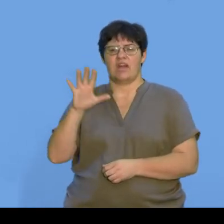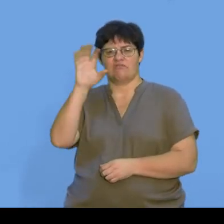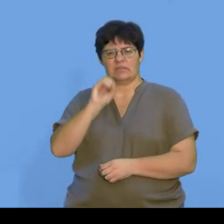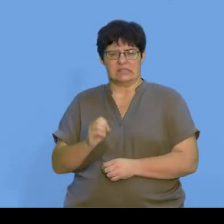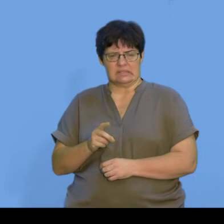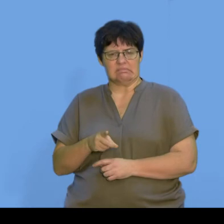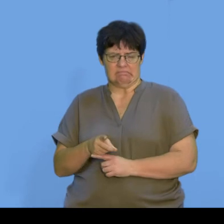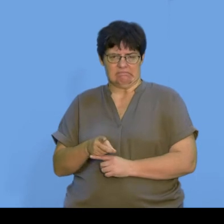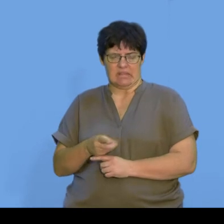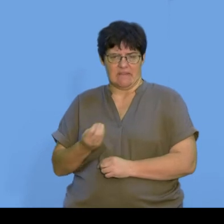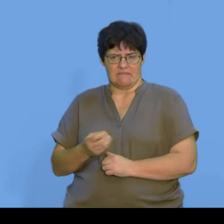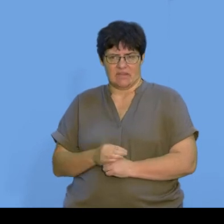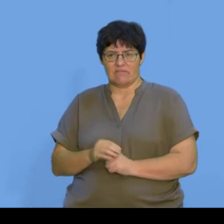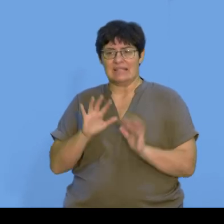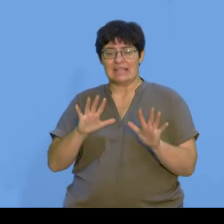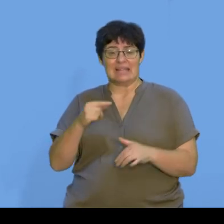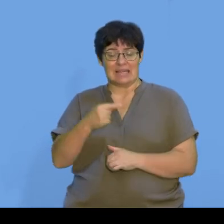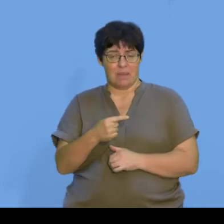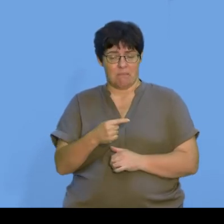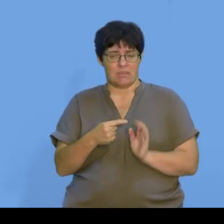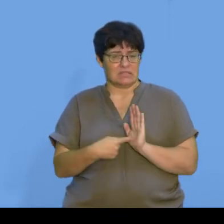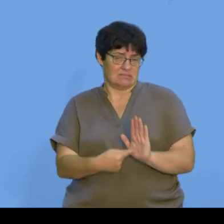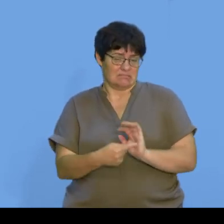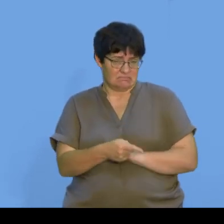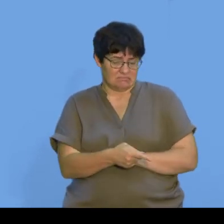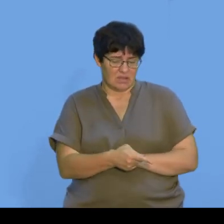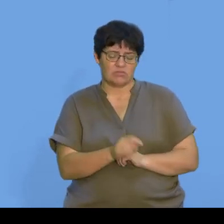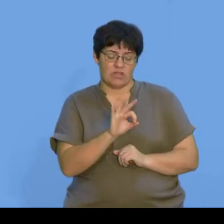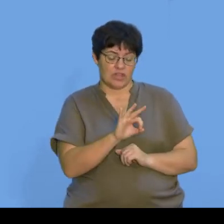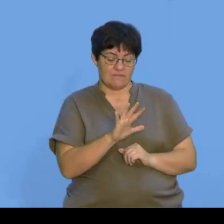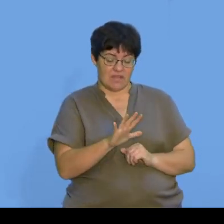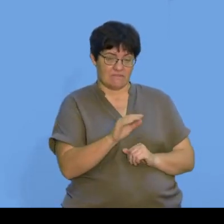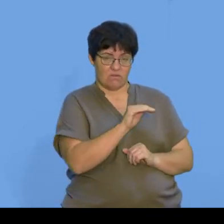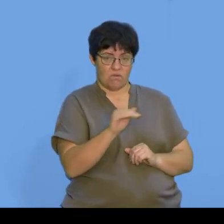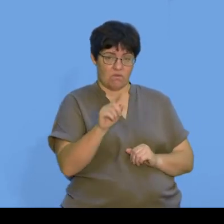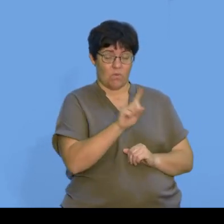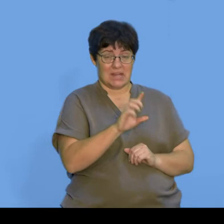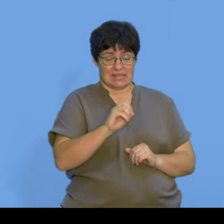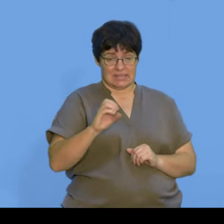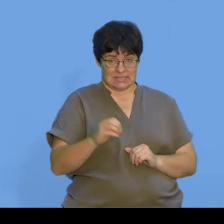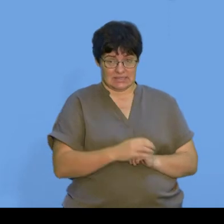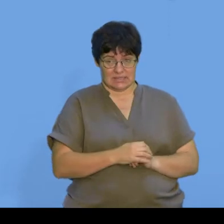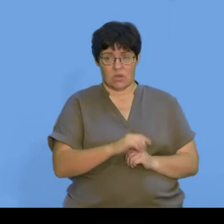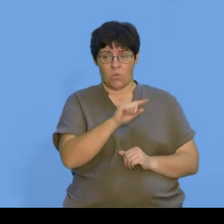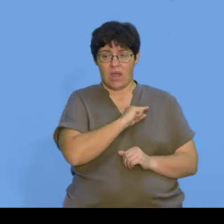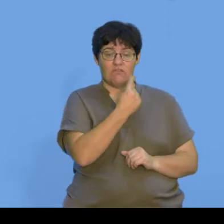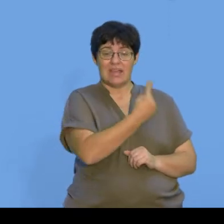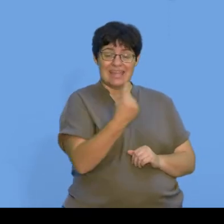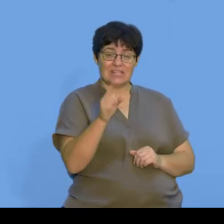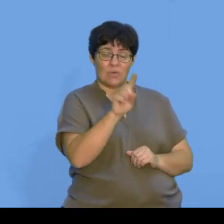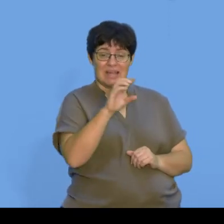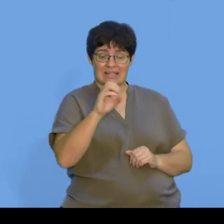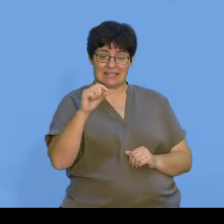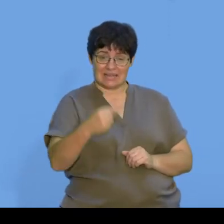nitrogen in a 10-gram sample, we'll say, okay, 35 over 100, because for every 100 grams,